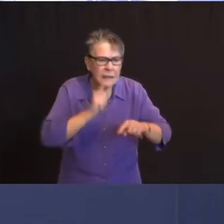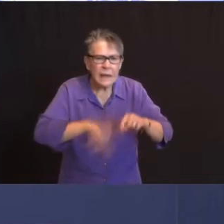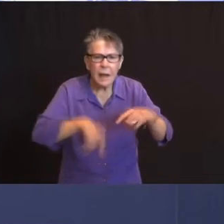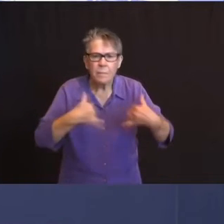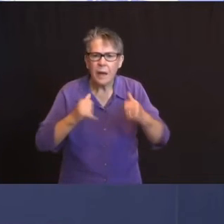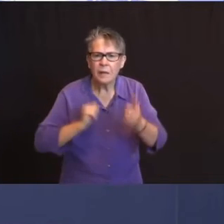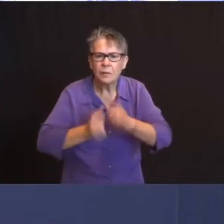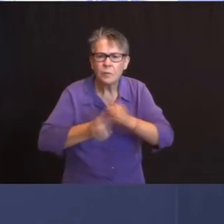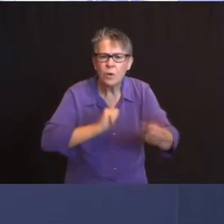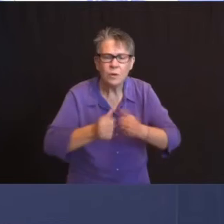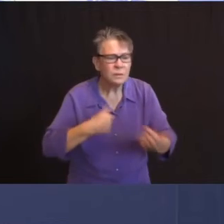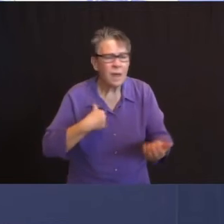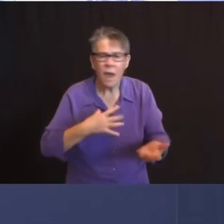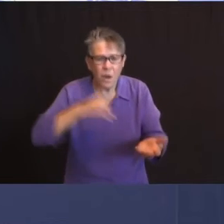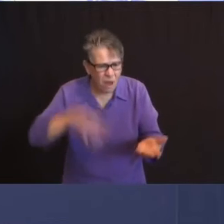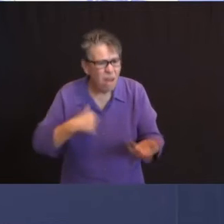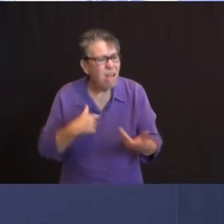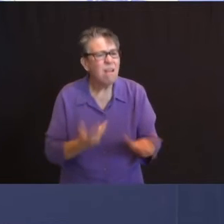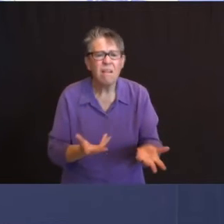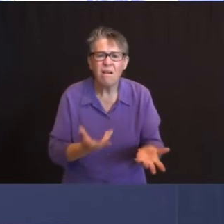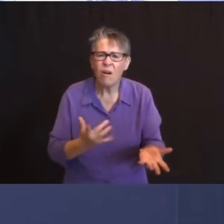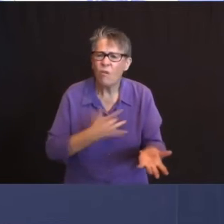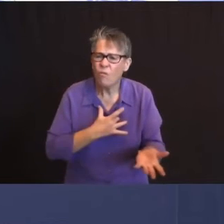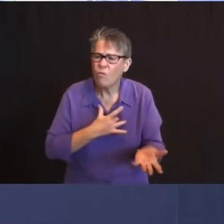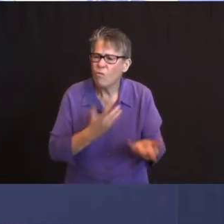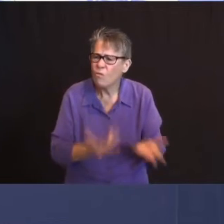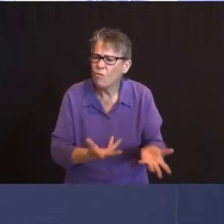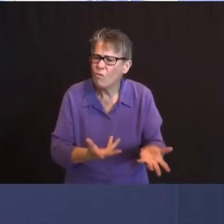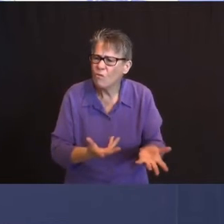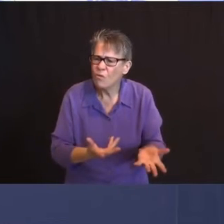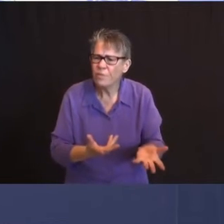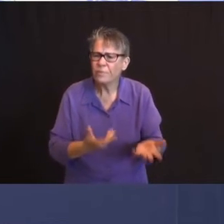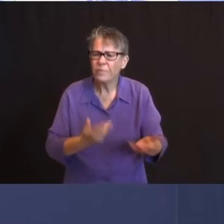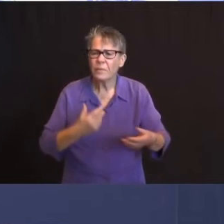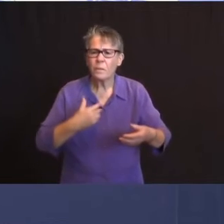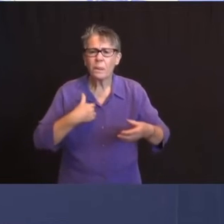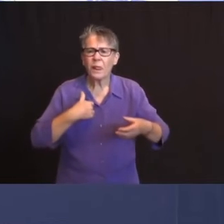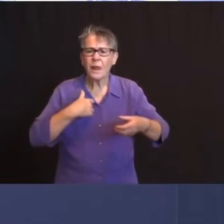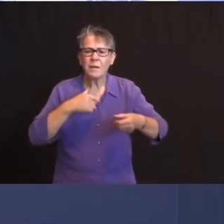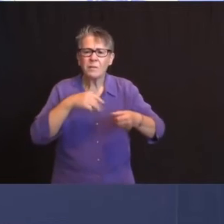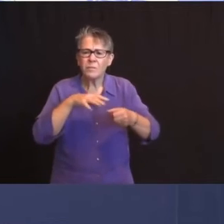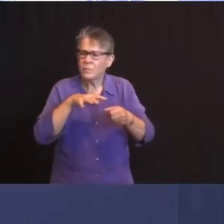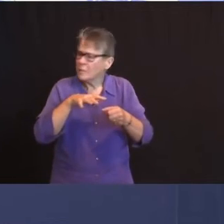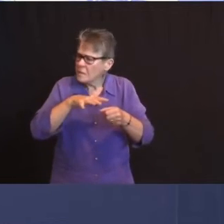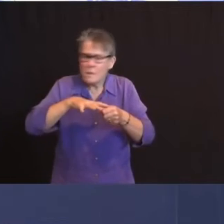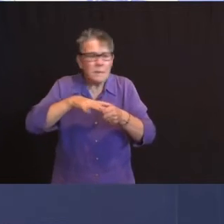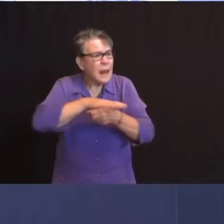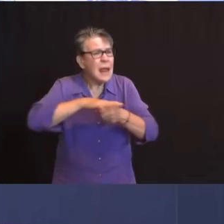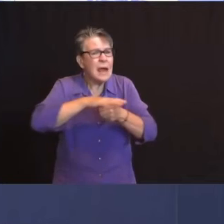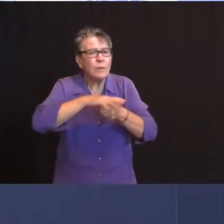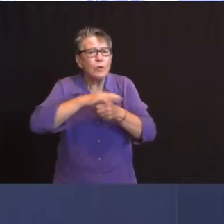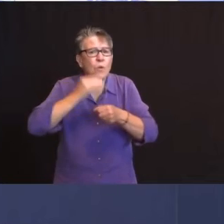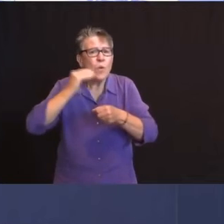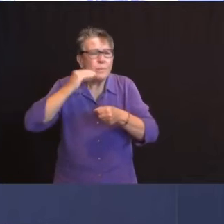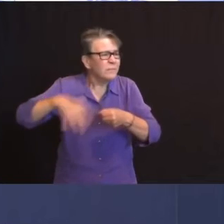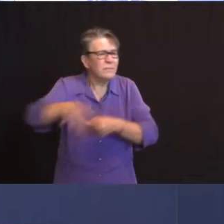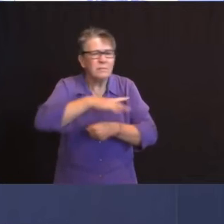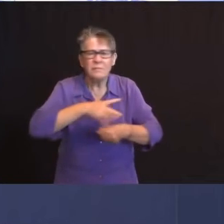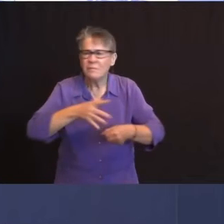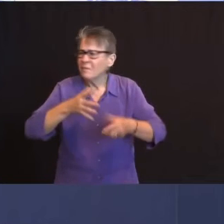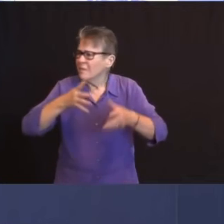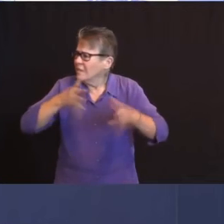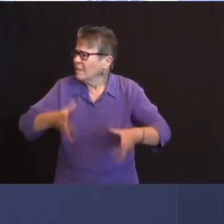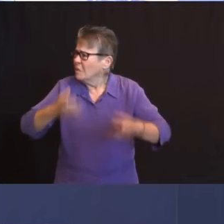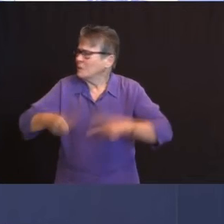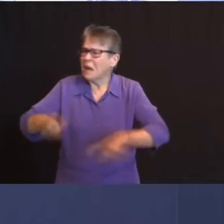disruption of family and social life, especially during this holiday season, and the economic pain that is apparent as businesses